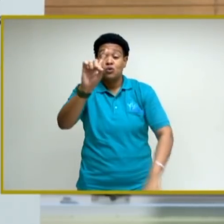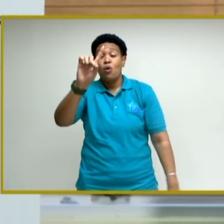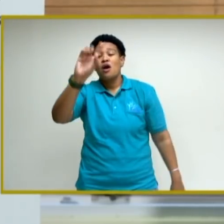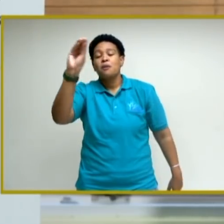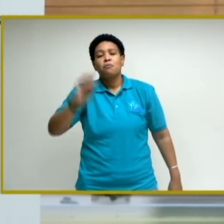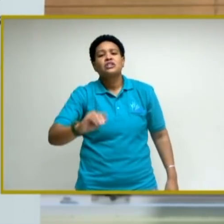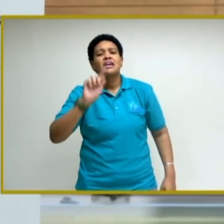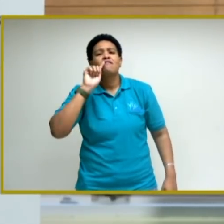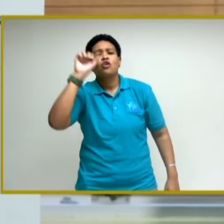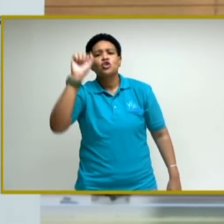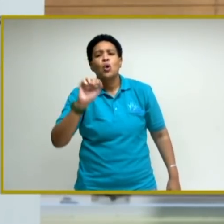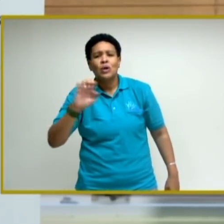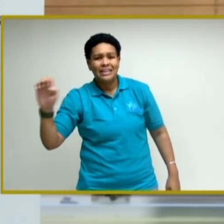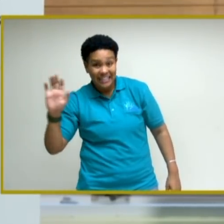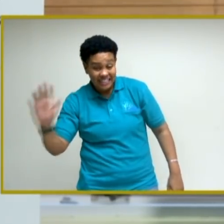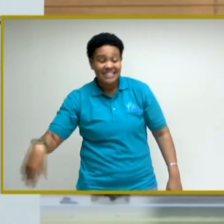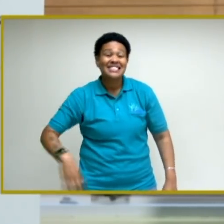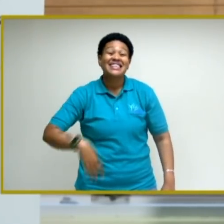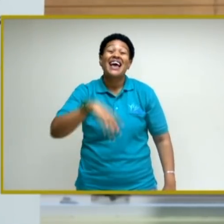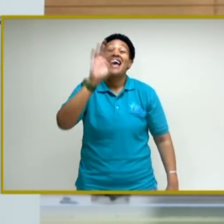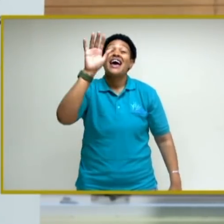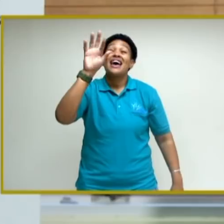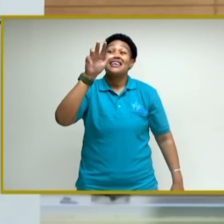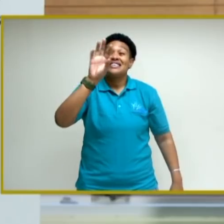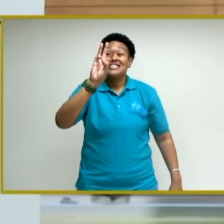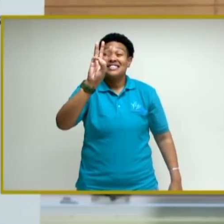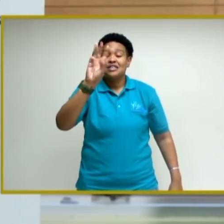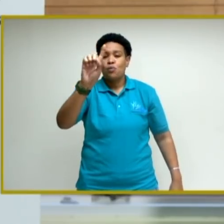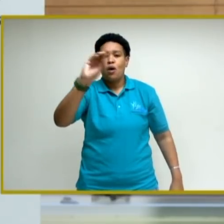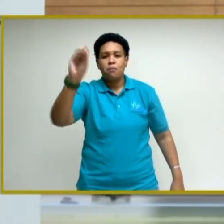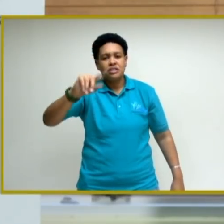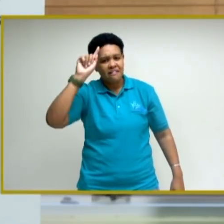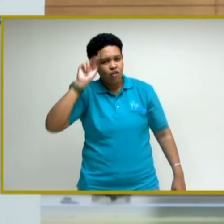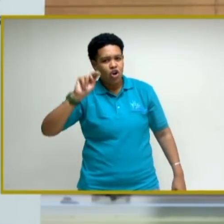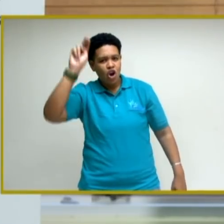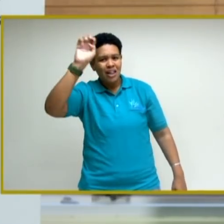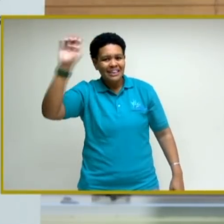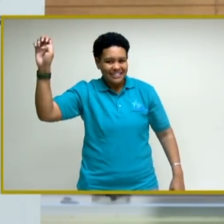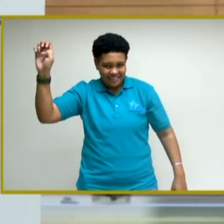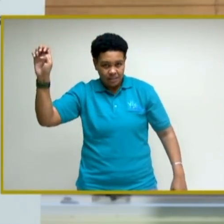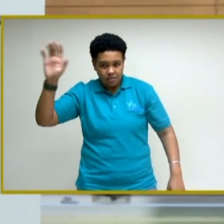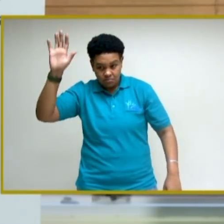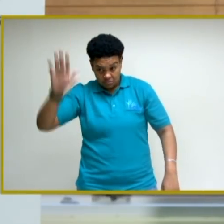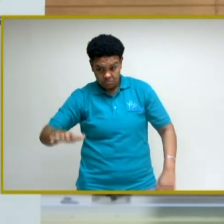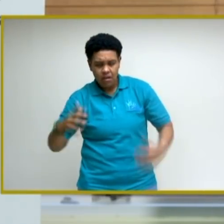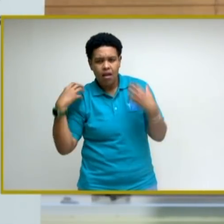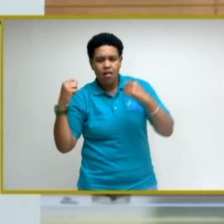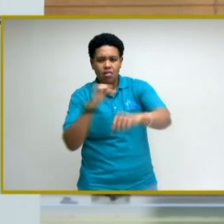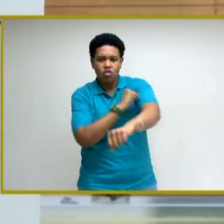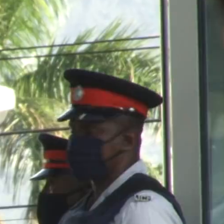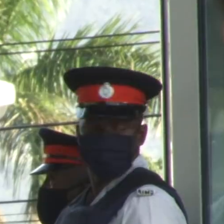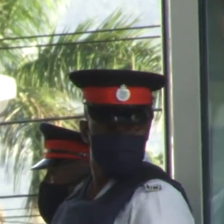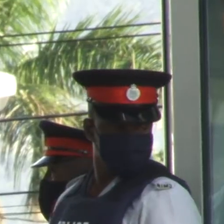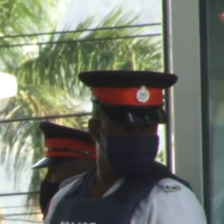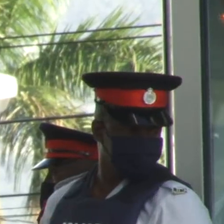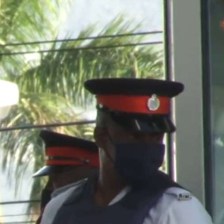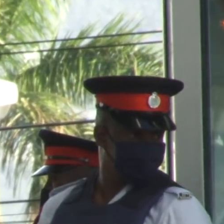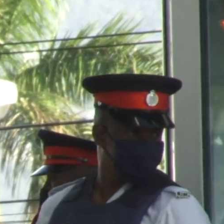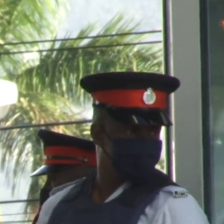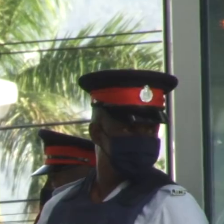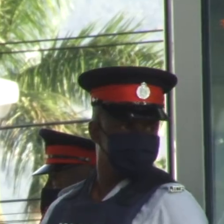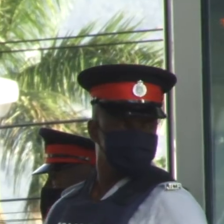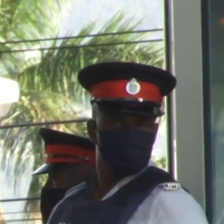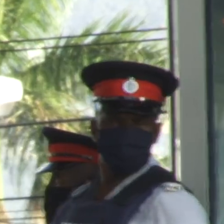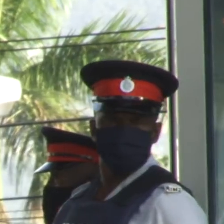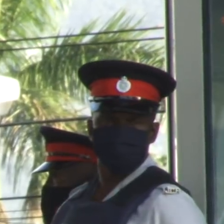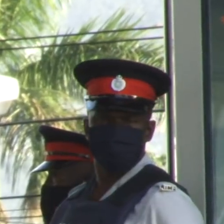for the Northeastern Regional Health Authority. So there is an increase in hospitalization. In keeping